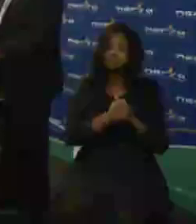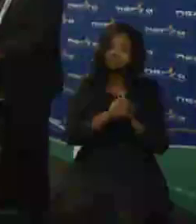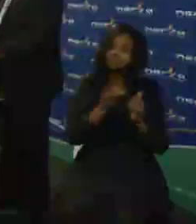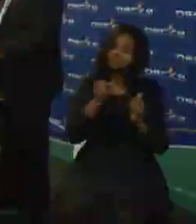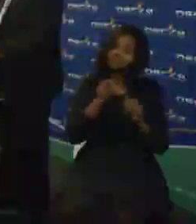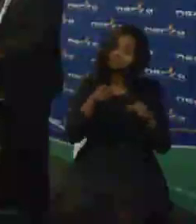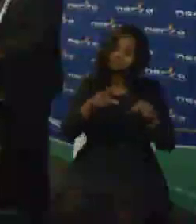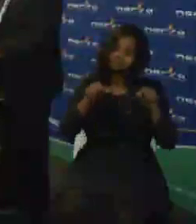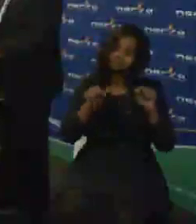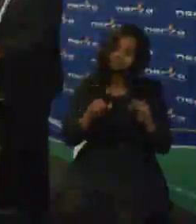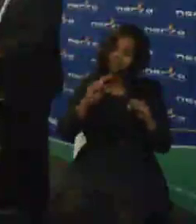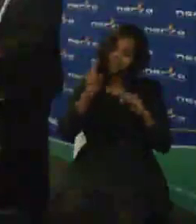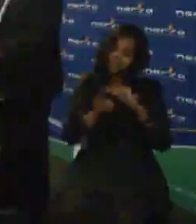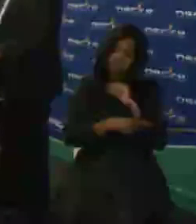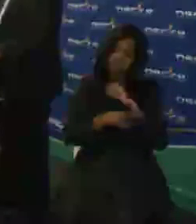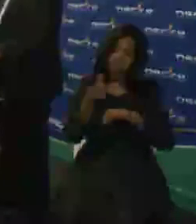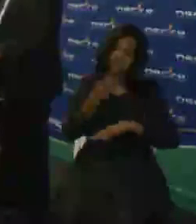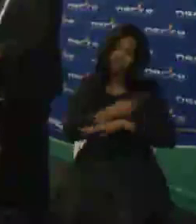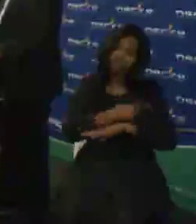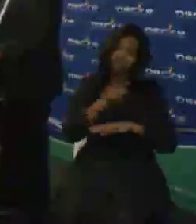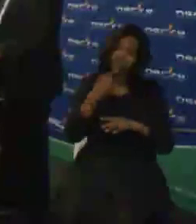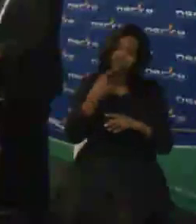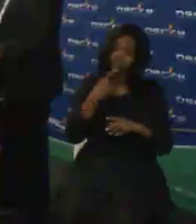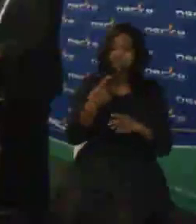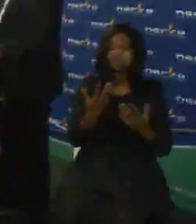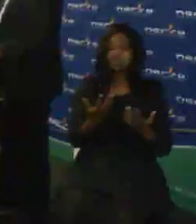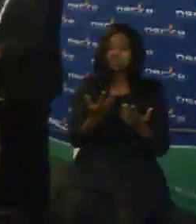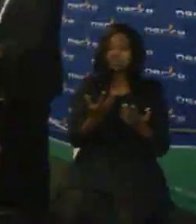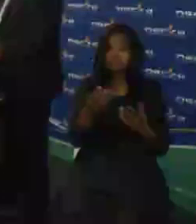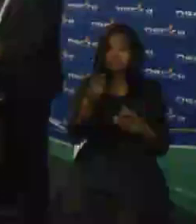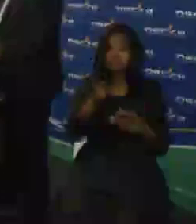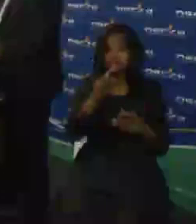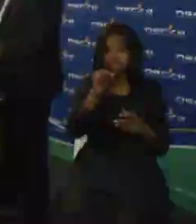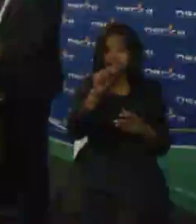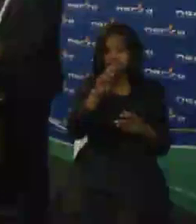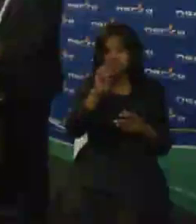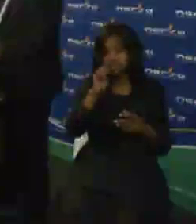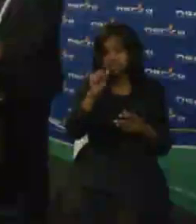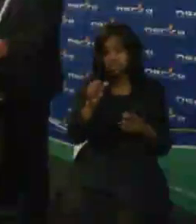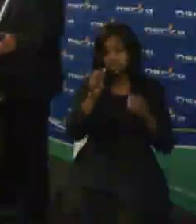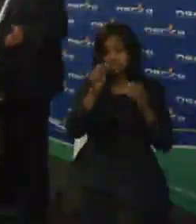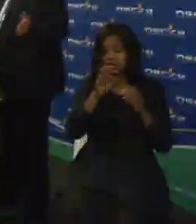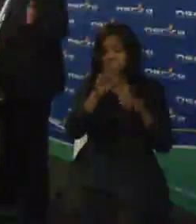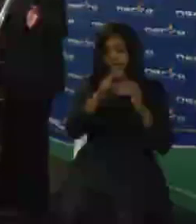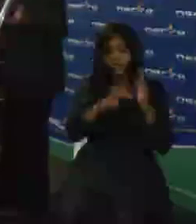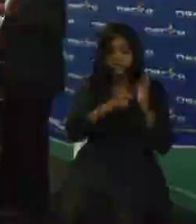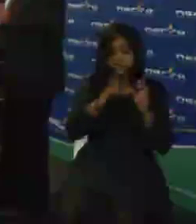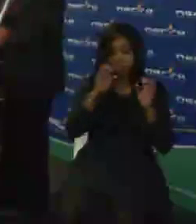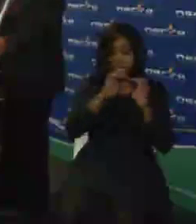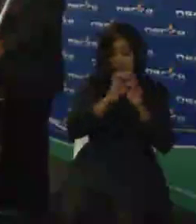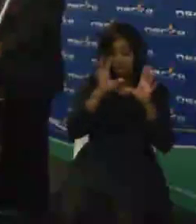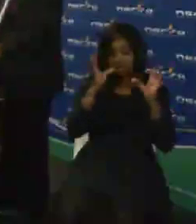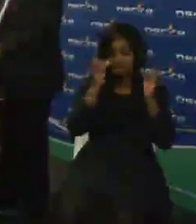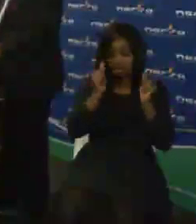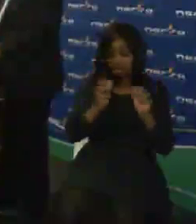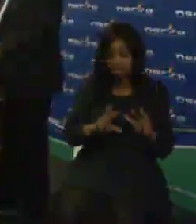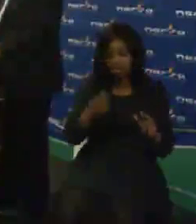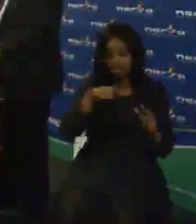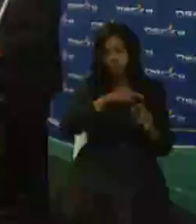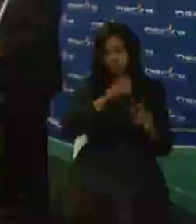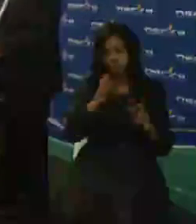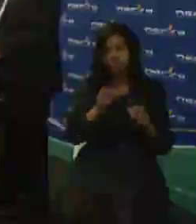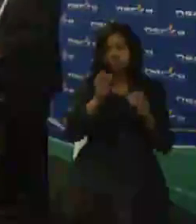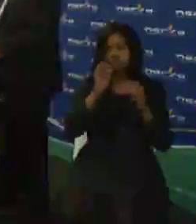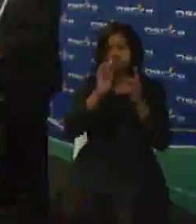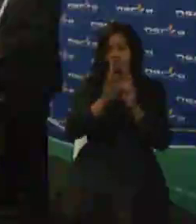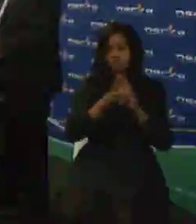Chairperson, at the end of the day, like we said, the regulatory clearing accounts, we had to borrow during the